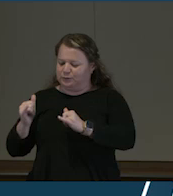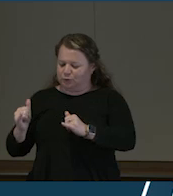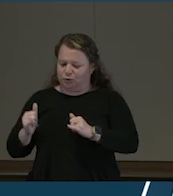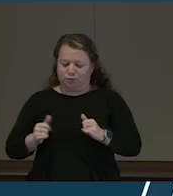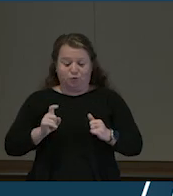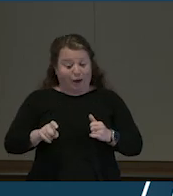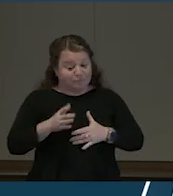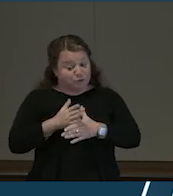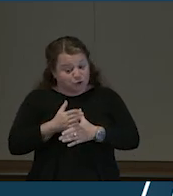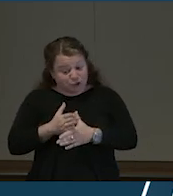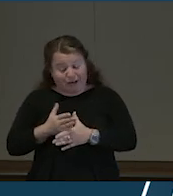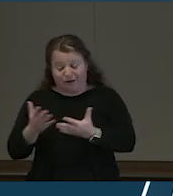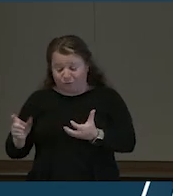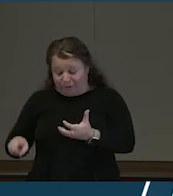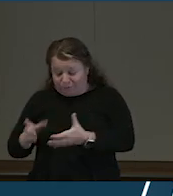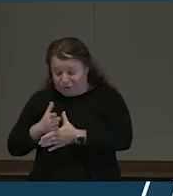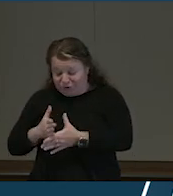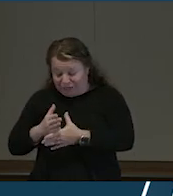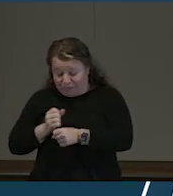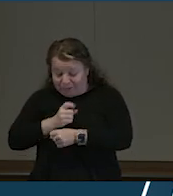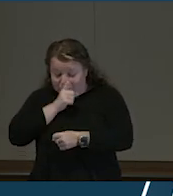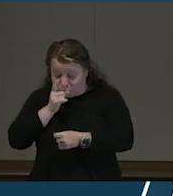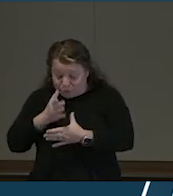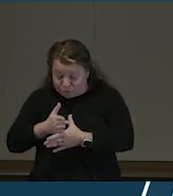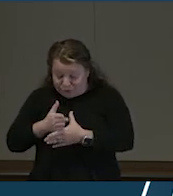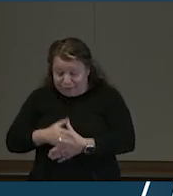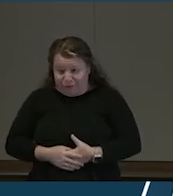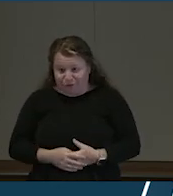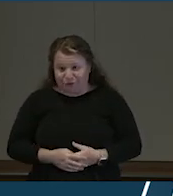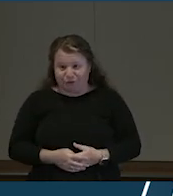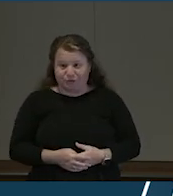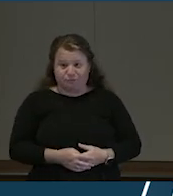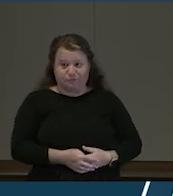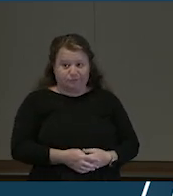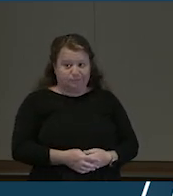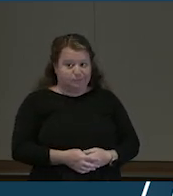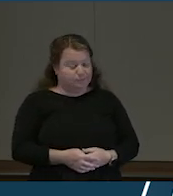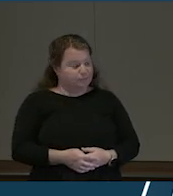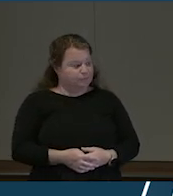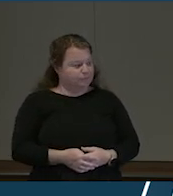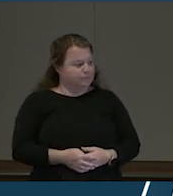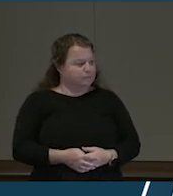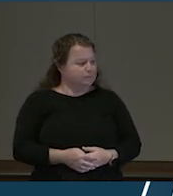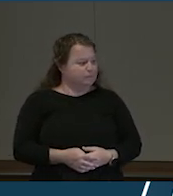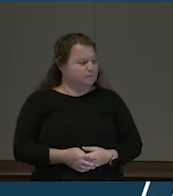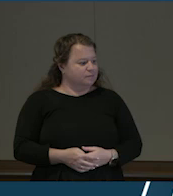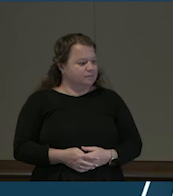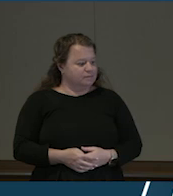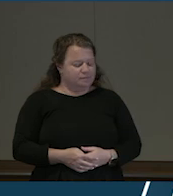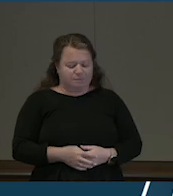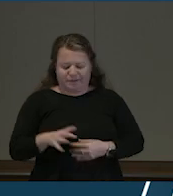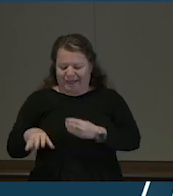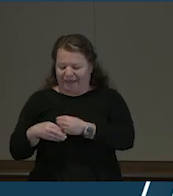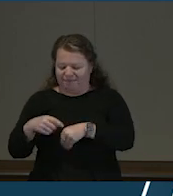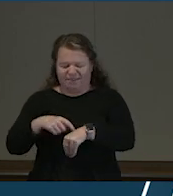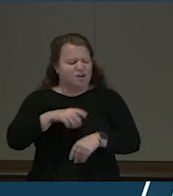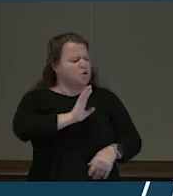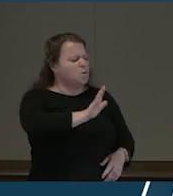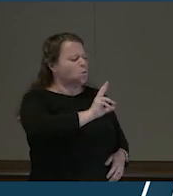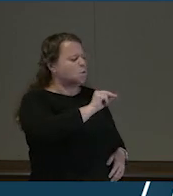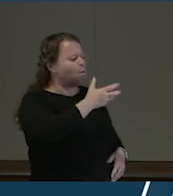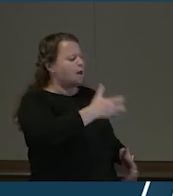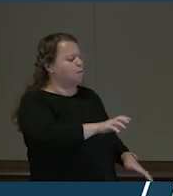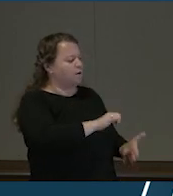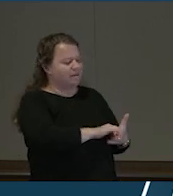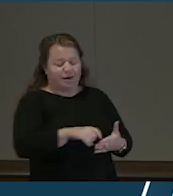share. We have to share. Make sure you're sharing. Let me add this here. No, I don't want that one. But you're